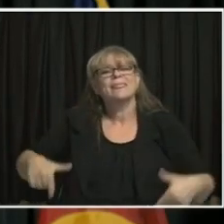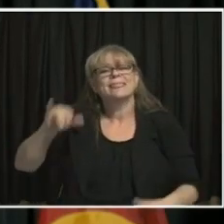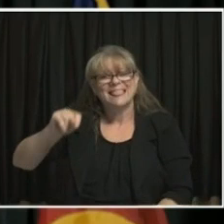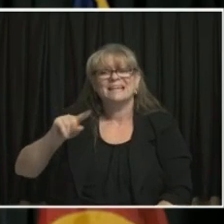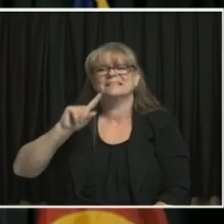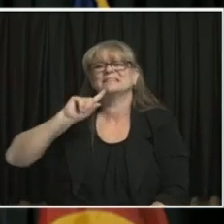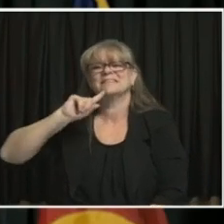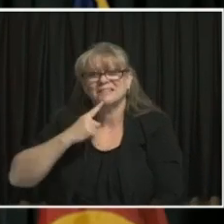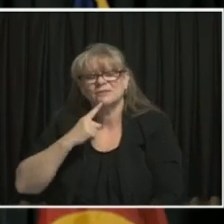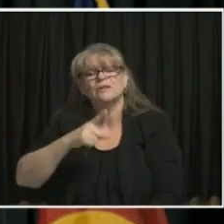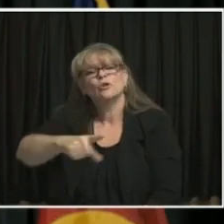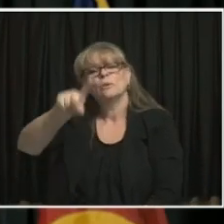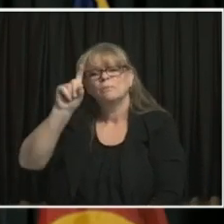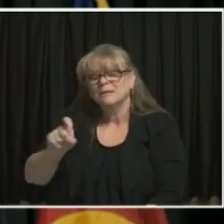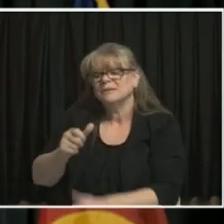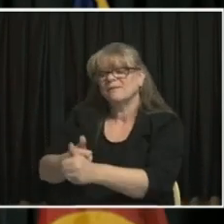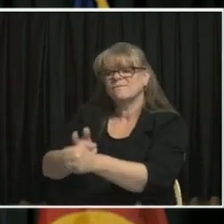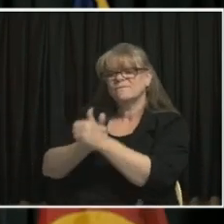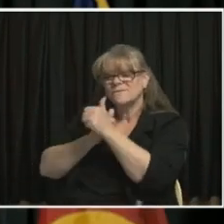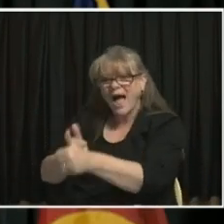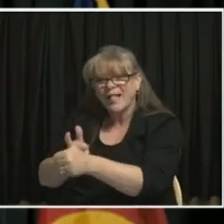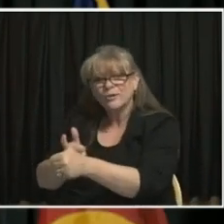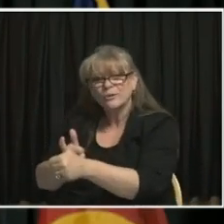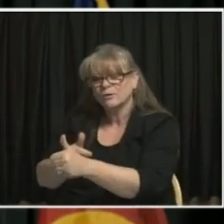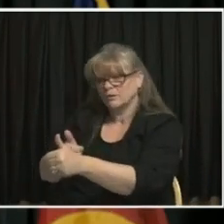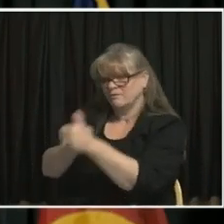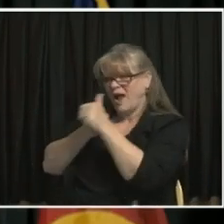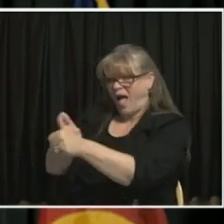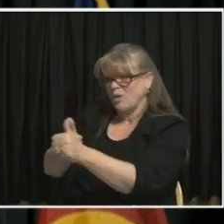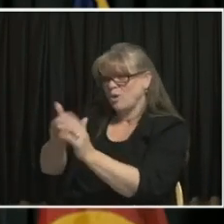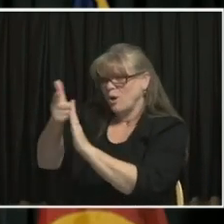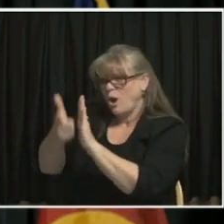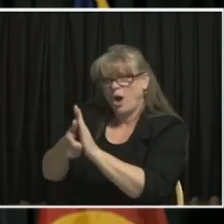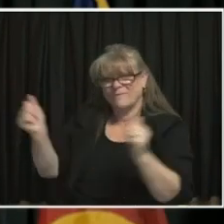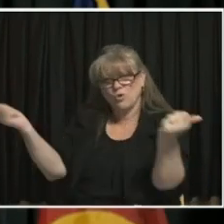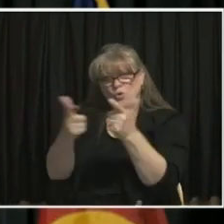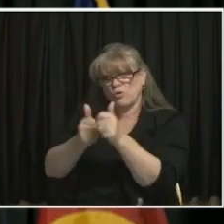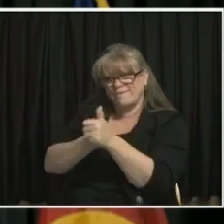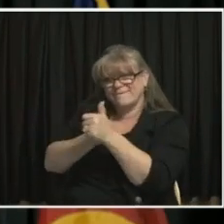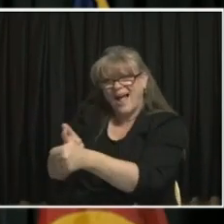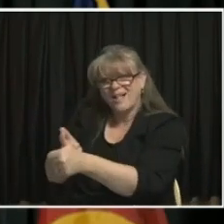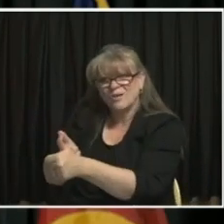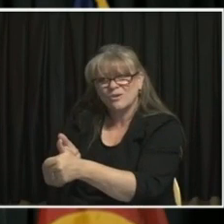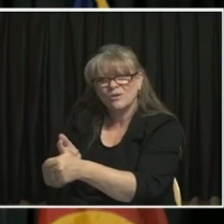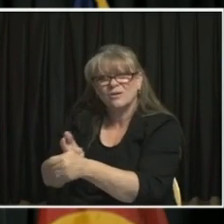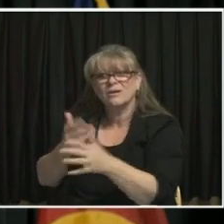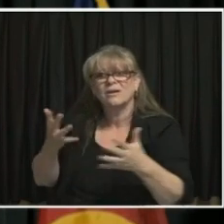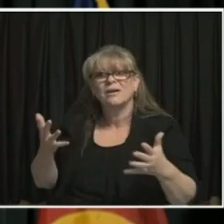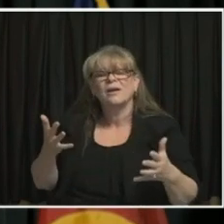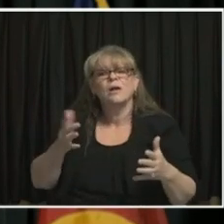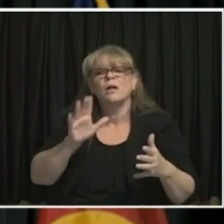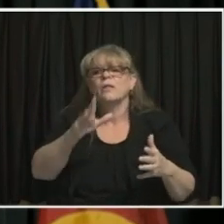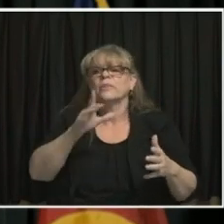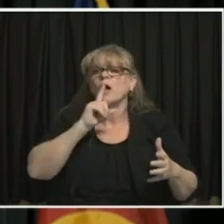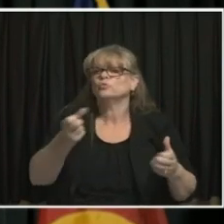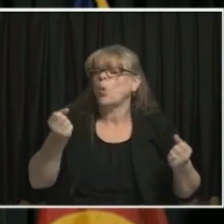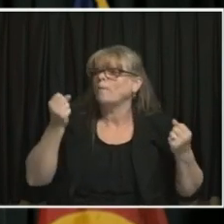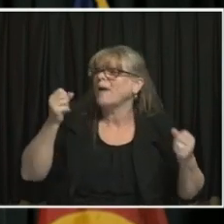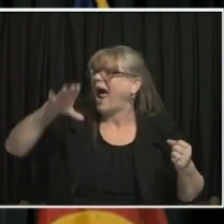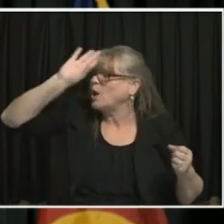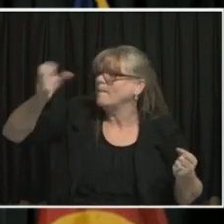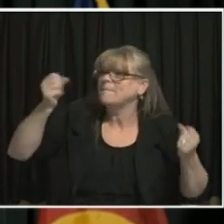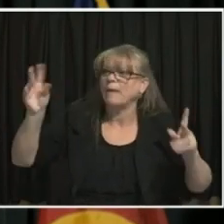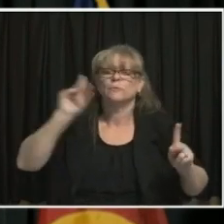law. I don't. I try to change them. That's part of what I work with the legislature on. There's a lot of laws I'd like to change. I'm probably not going to get my way on all of